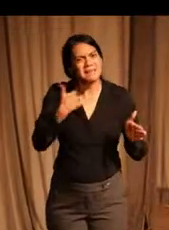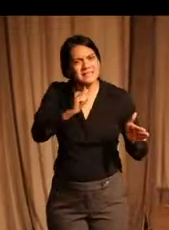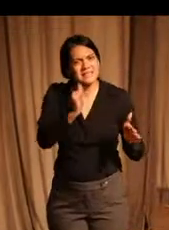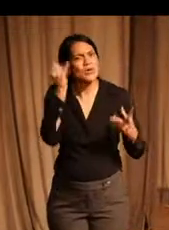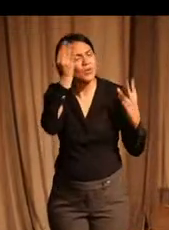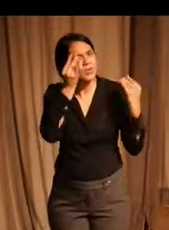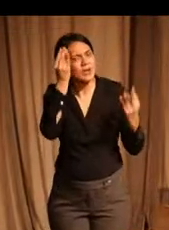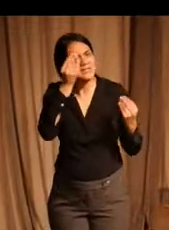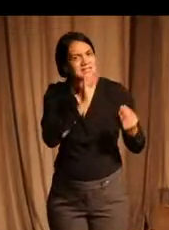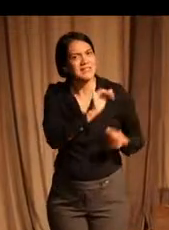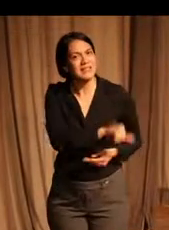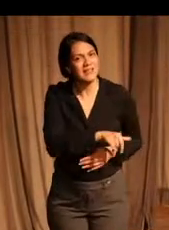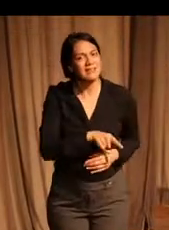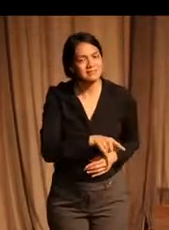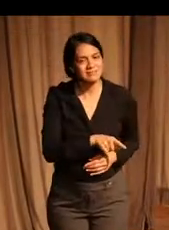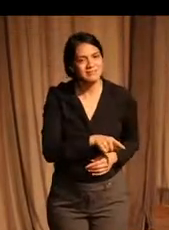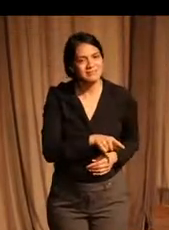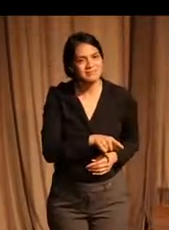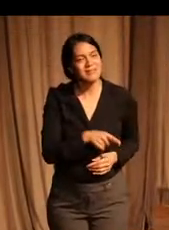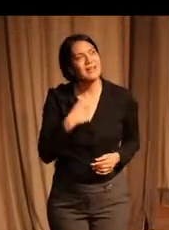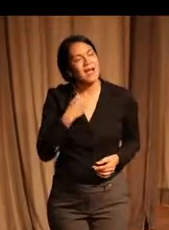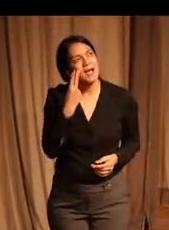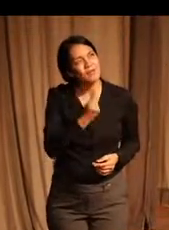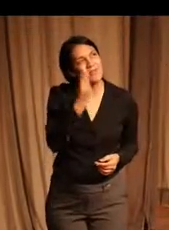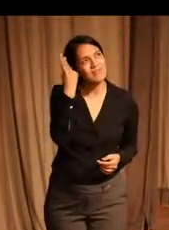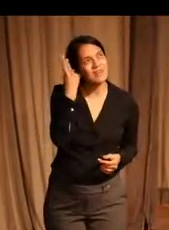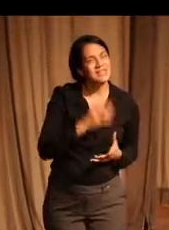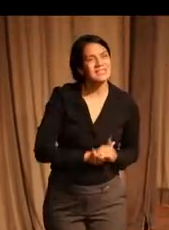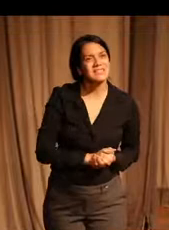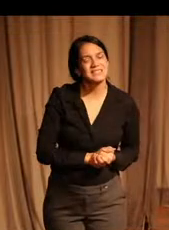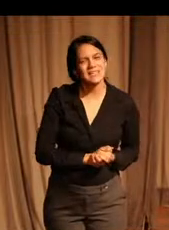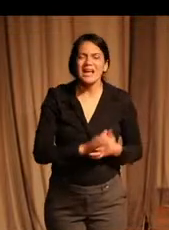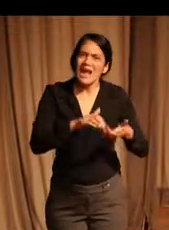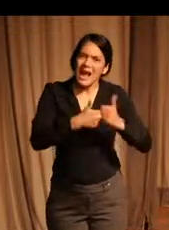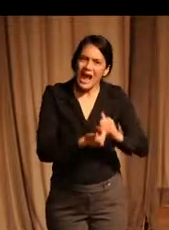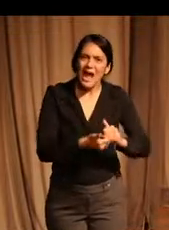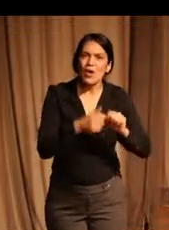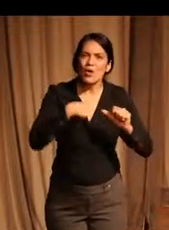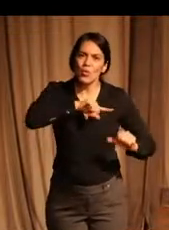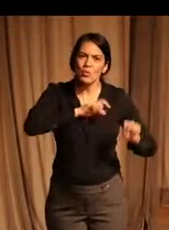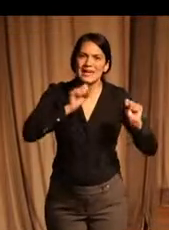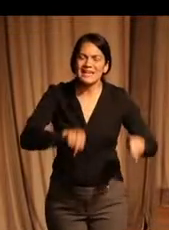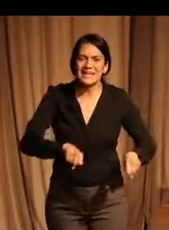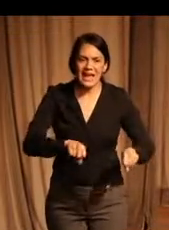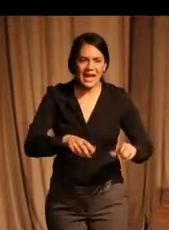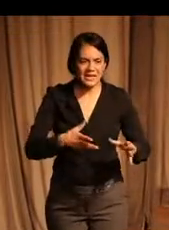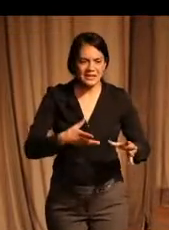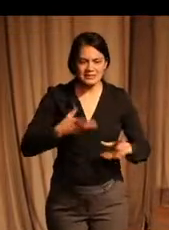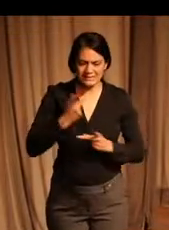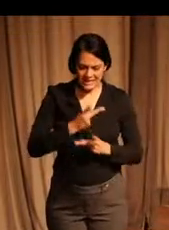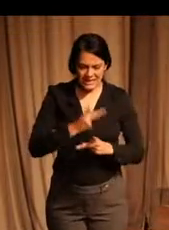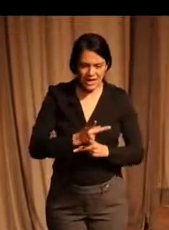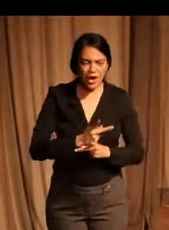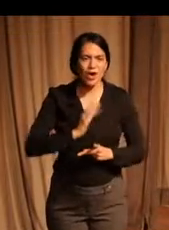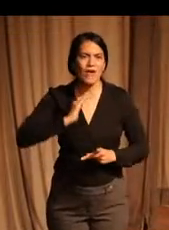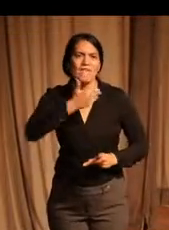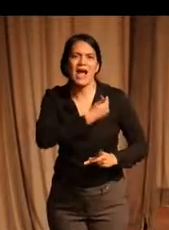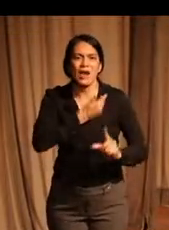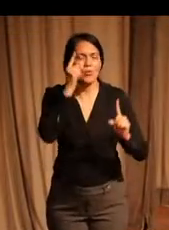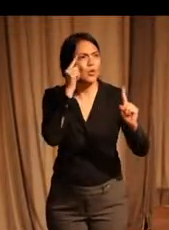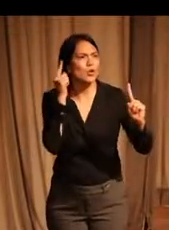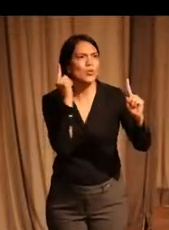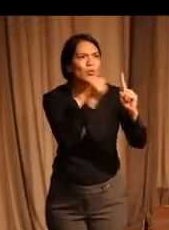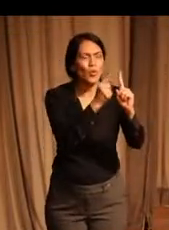that's what I'm left with. Those are sort of reflections, is how are we going to continue to take care of ourselves and our voices? Yeah.